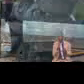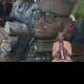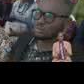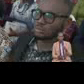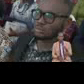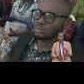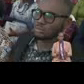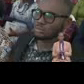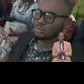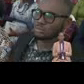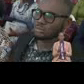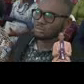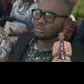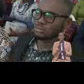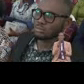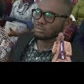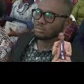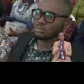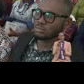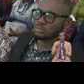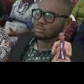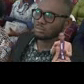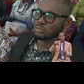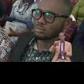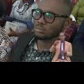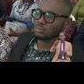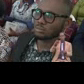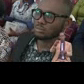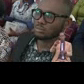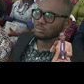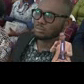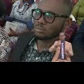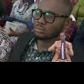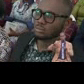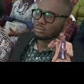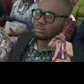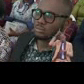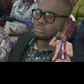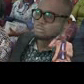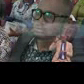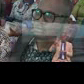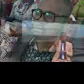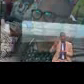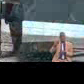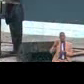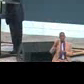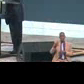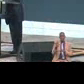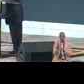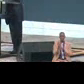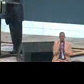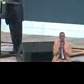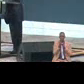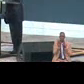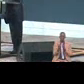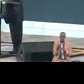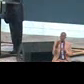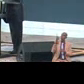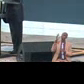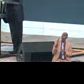vanishes away. That's why when Daniel, who carried the power of God,